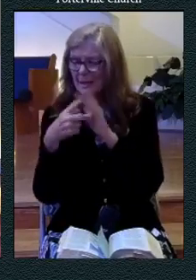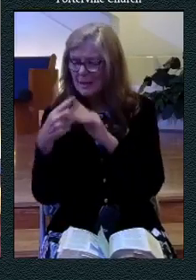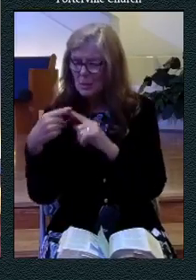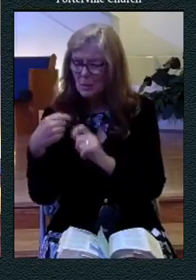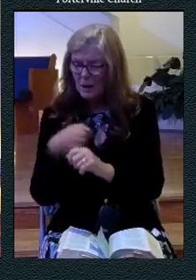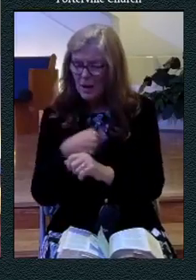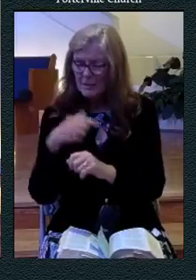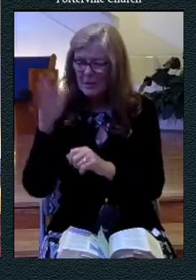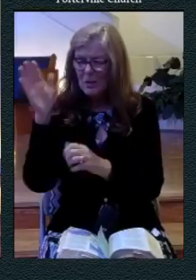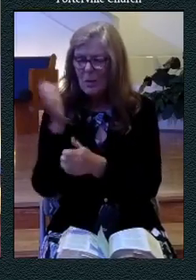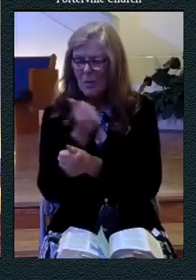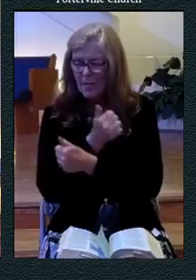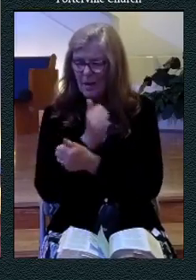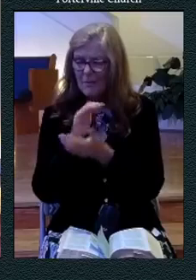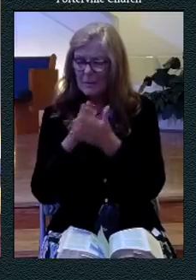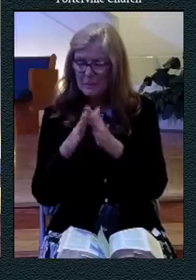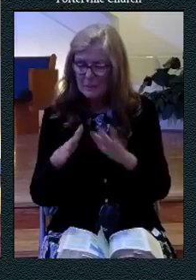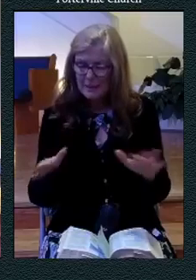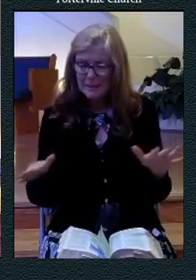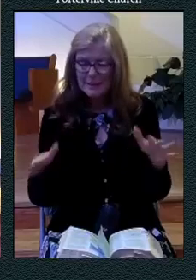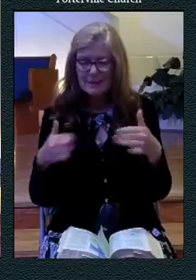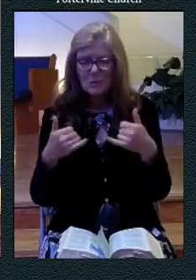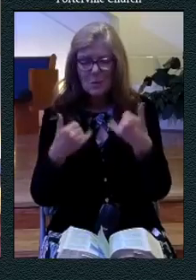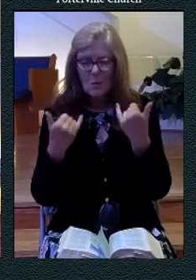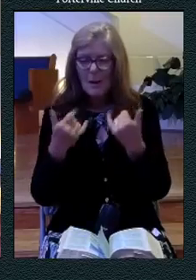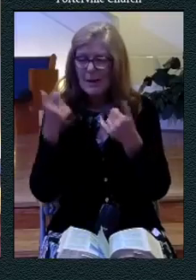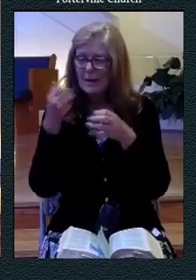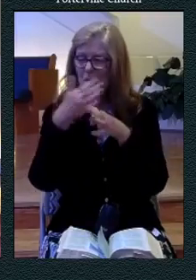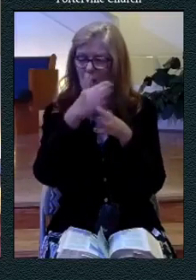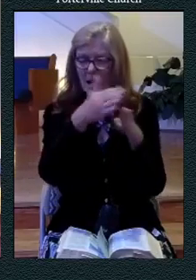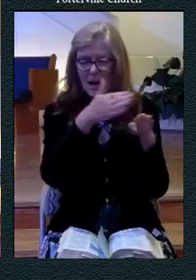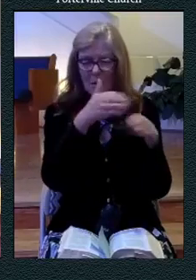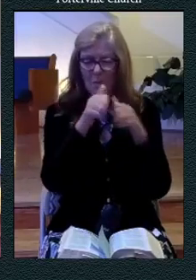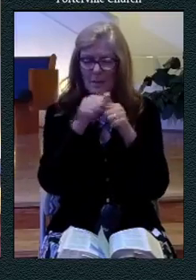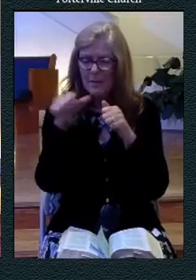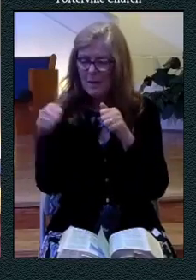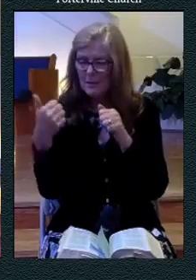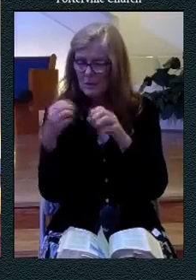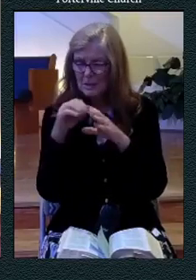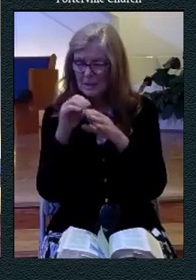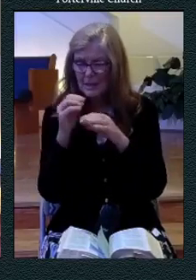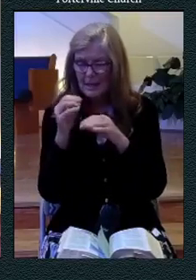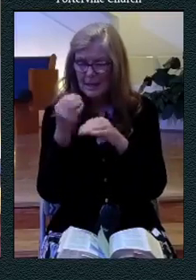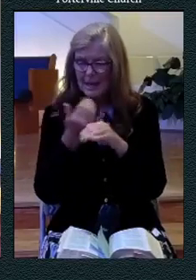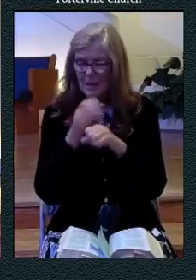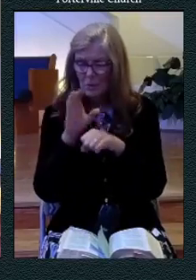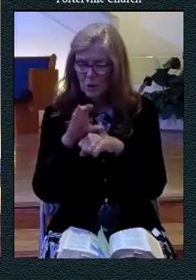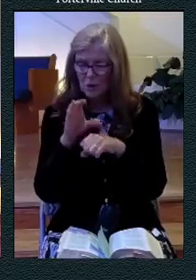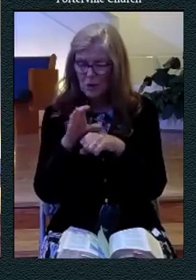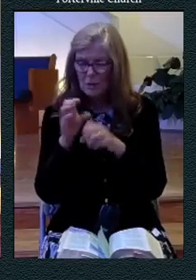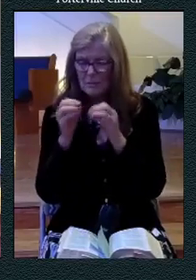strength, and to share that with others through our church. And we pray in Jesus' name, amen.